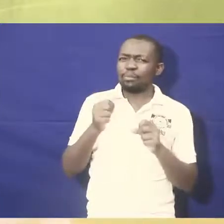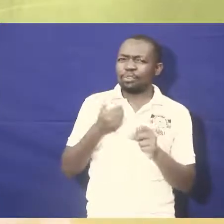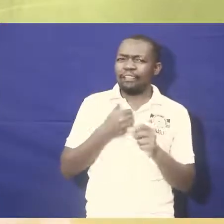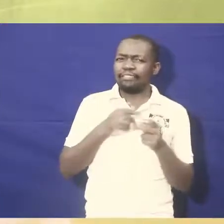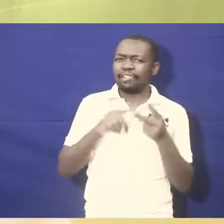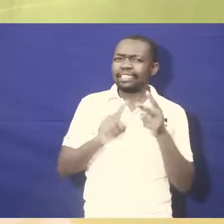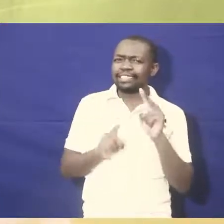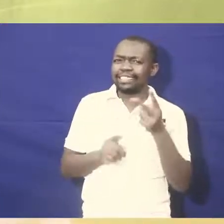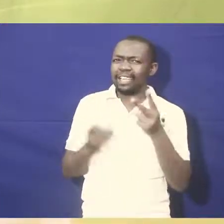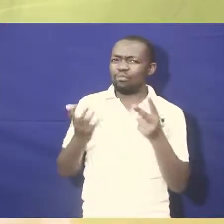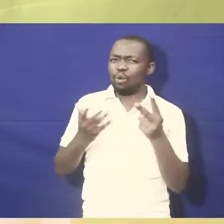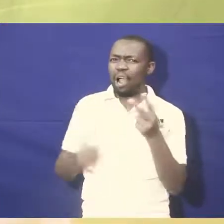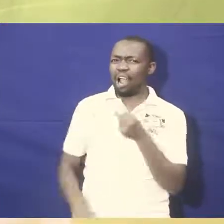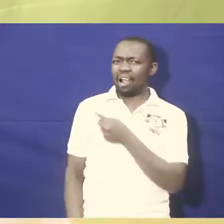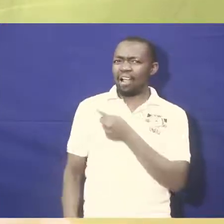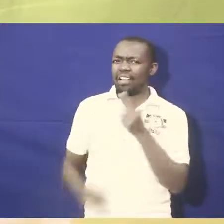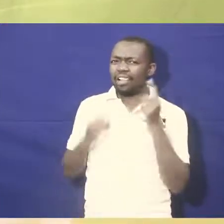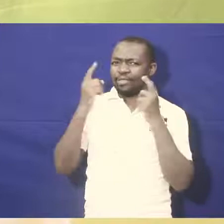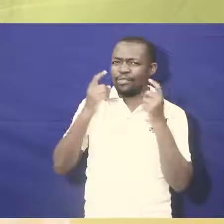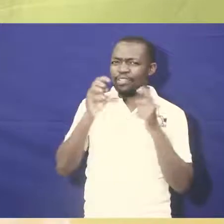And why do you think so?